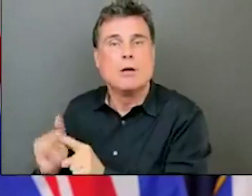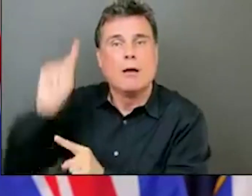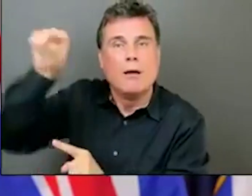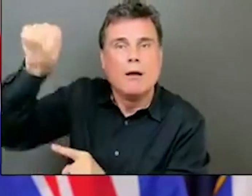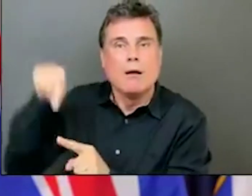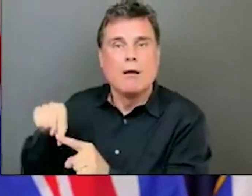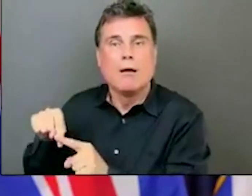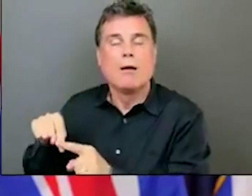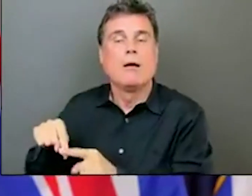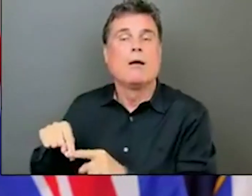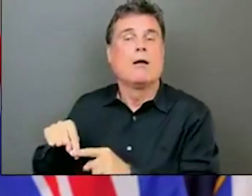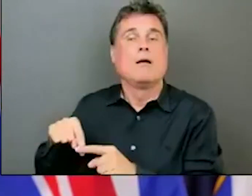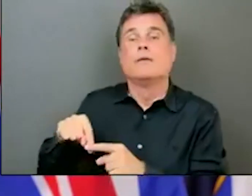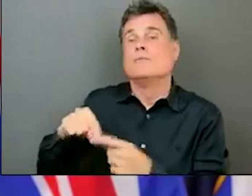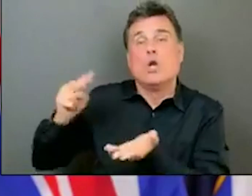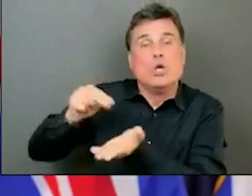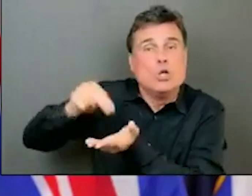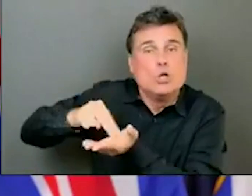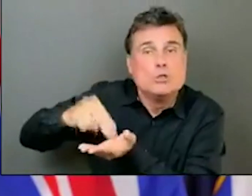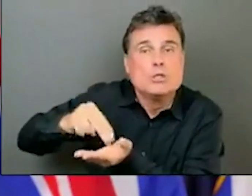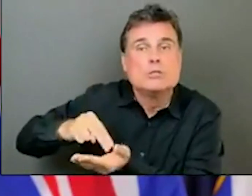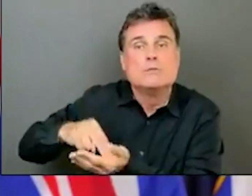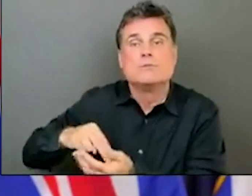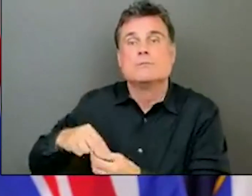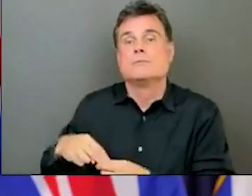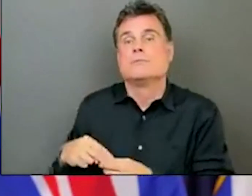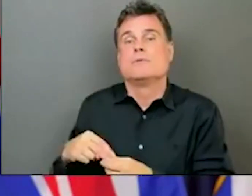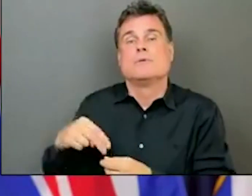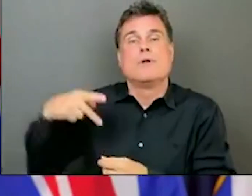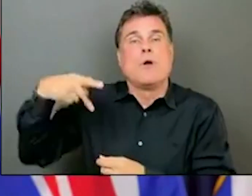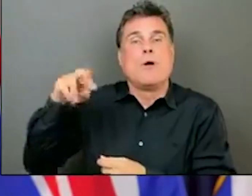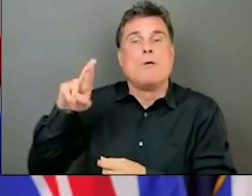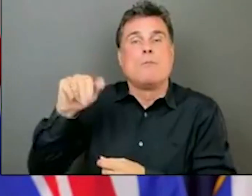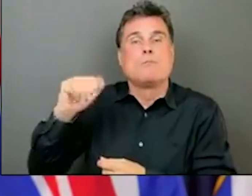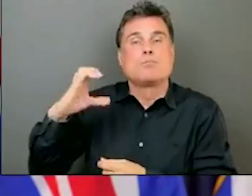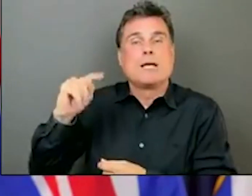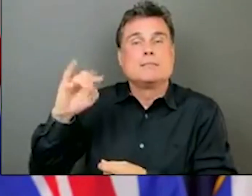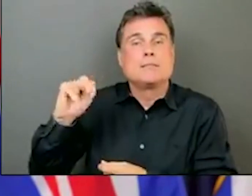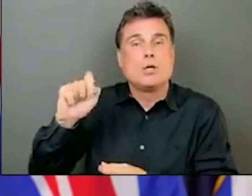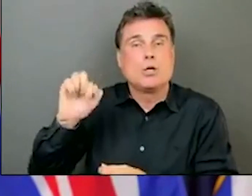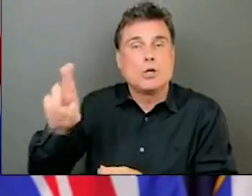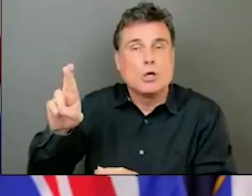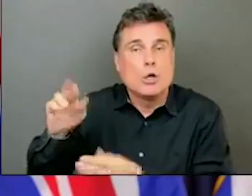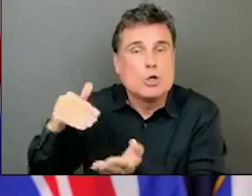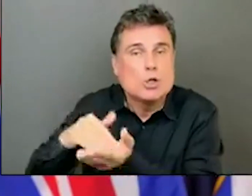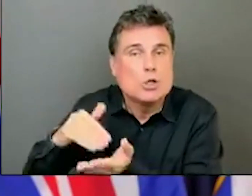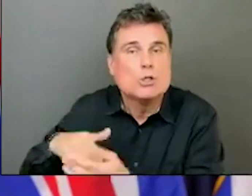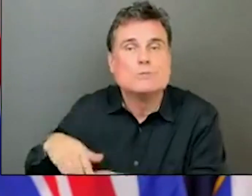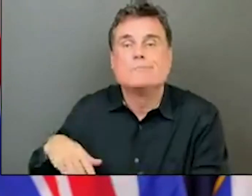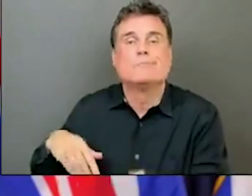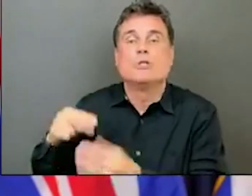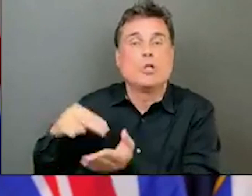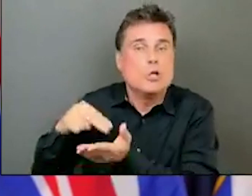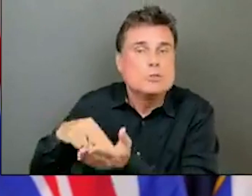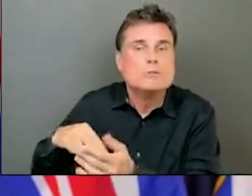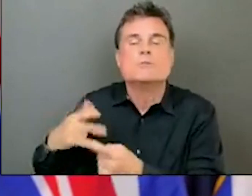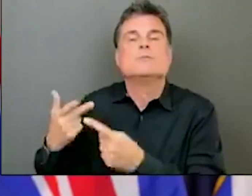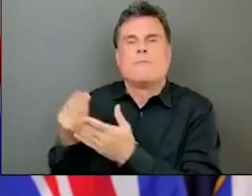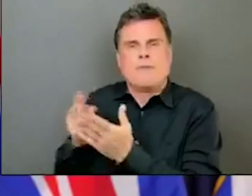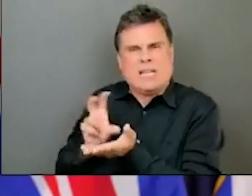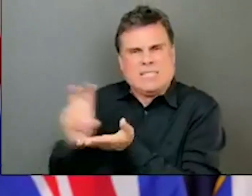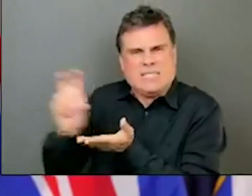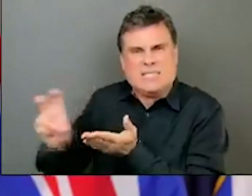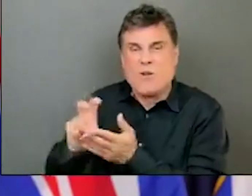practice, from local nurse practitioners, come forward, and those proposals are supported and funded. And as a result, more